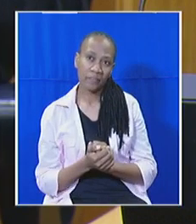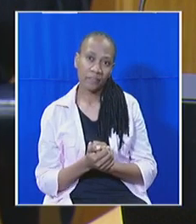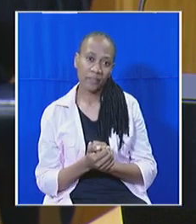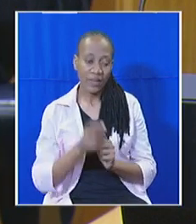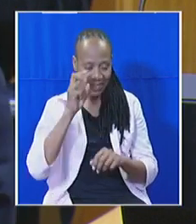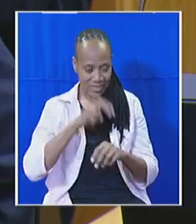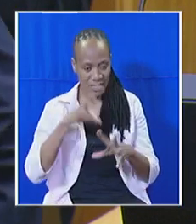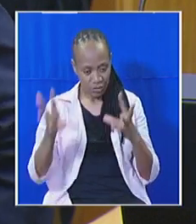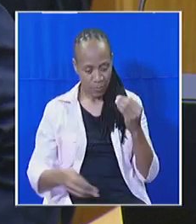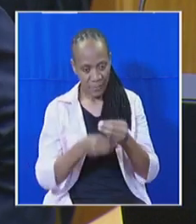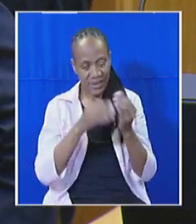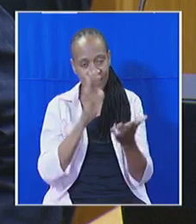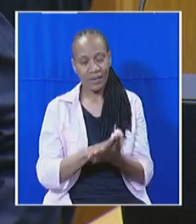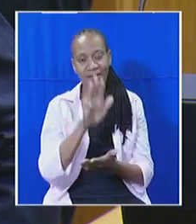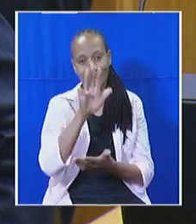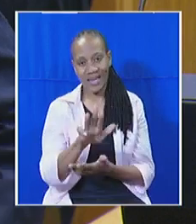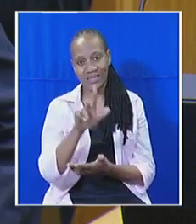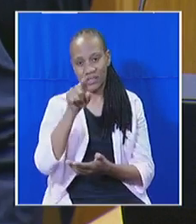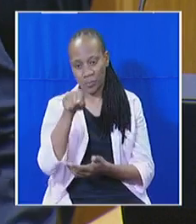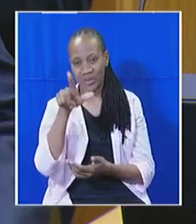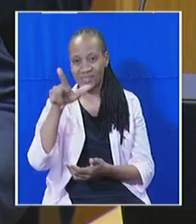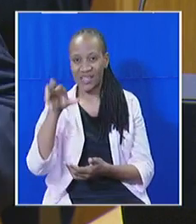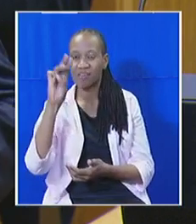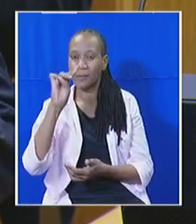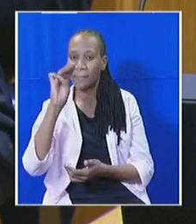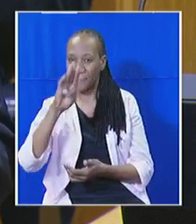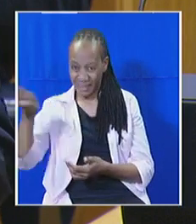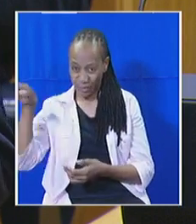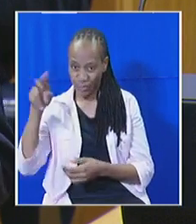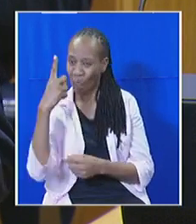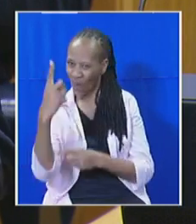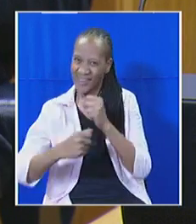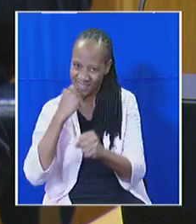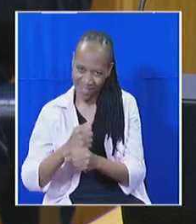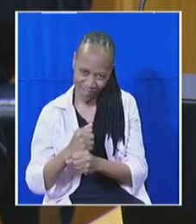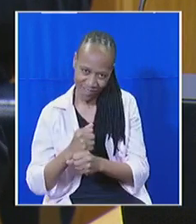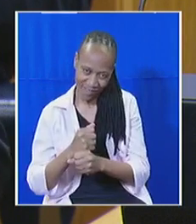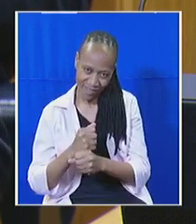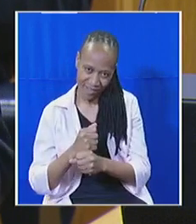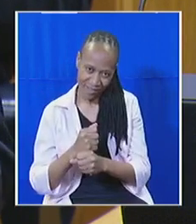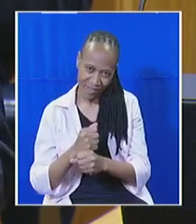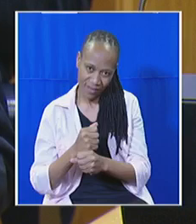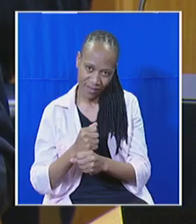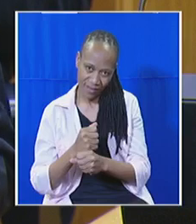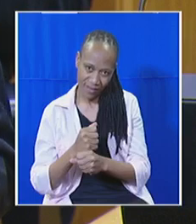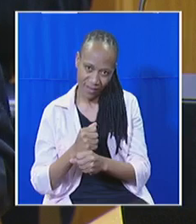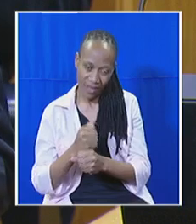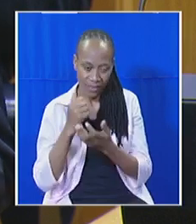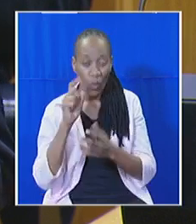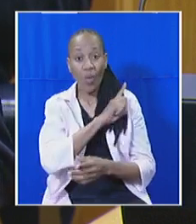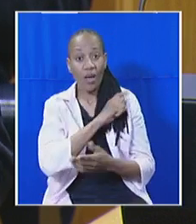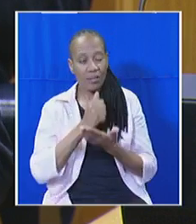additional amount of 19.7 billion rands per annum is required in the baseline for